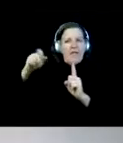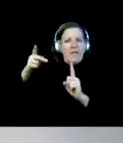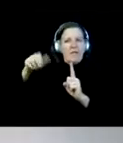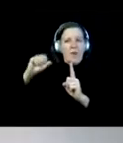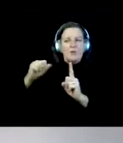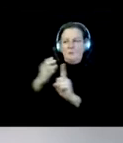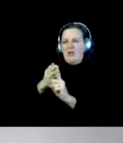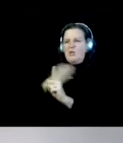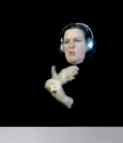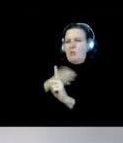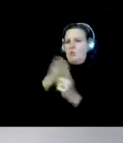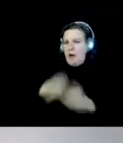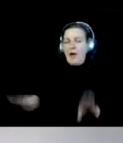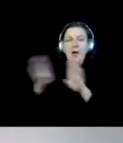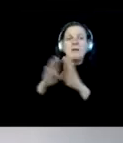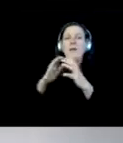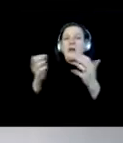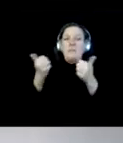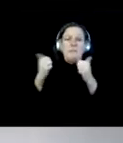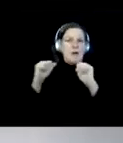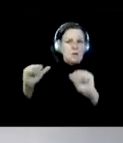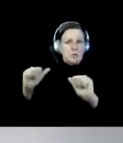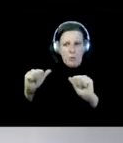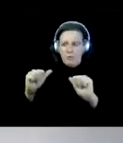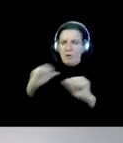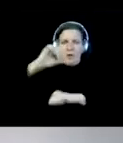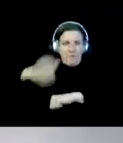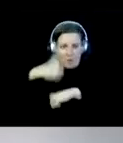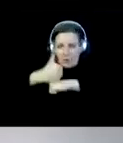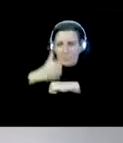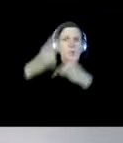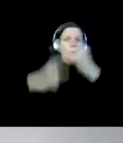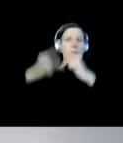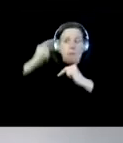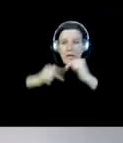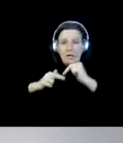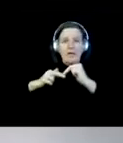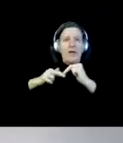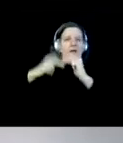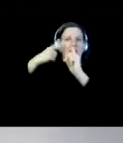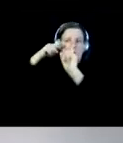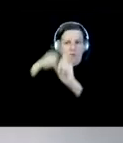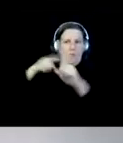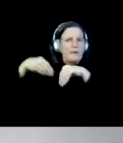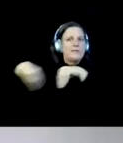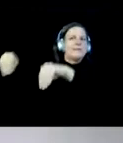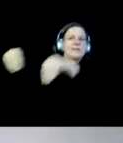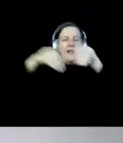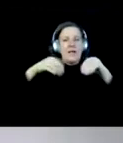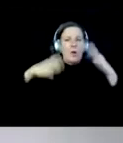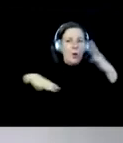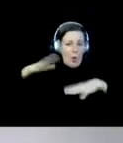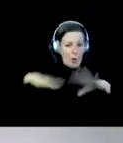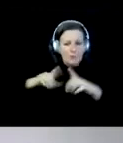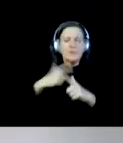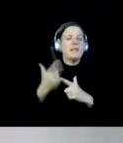closed, because like so much effort goes into kind of building these structures around selling clothes, and then you can